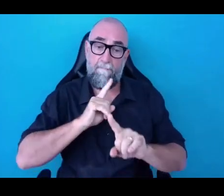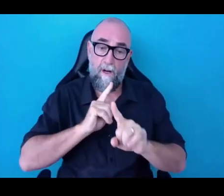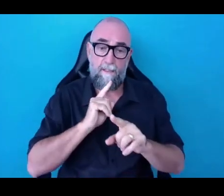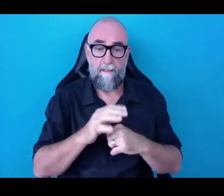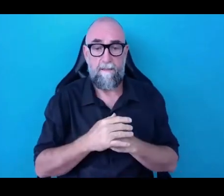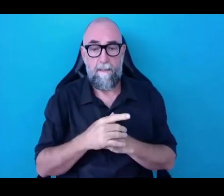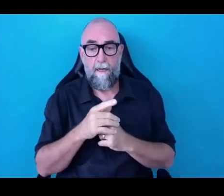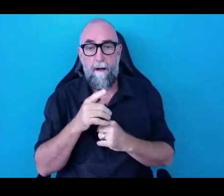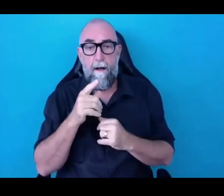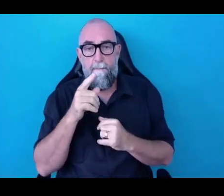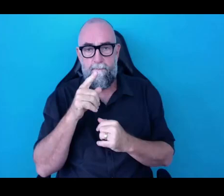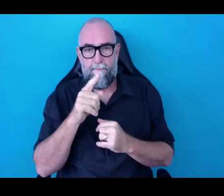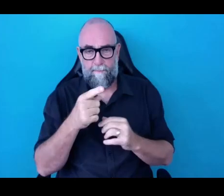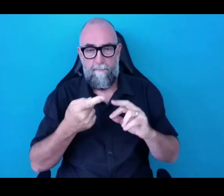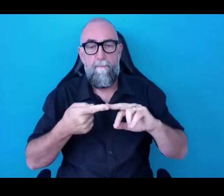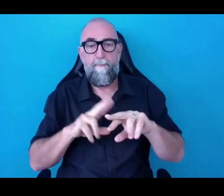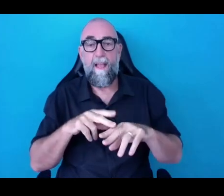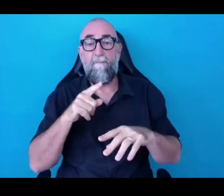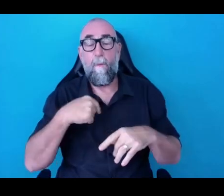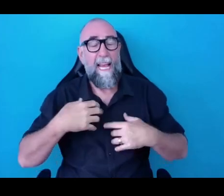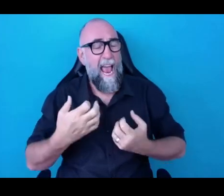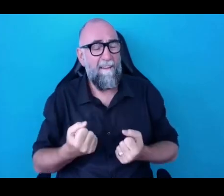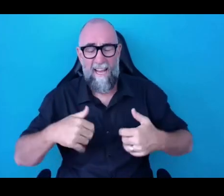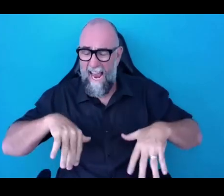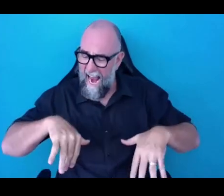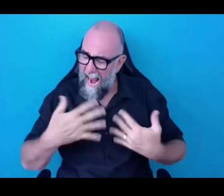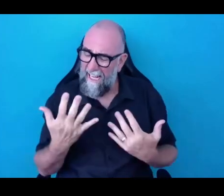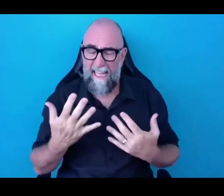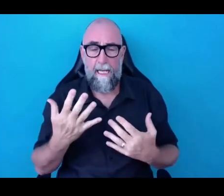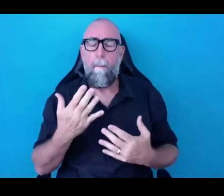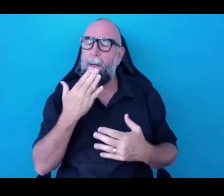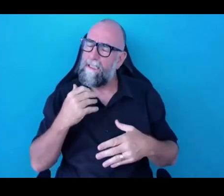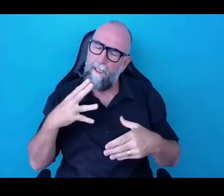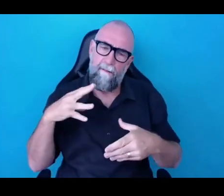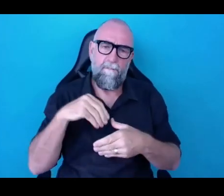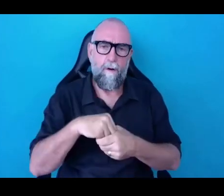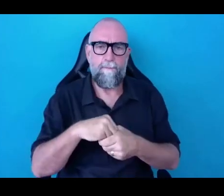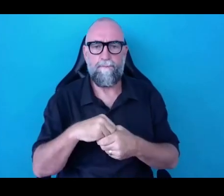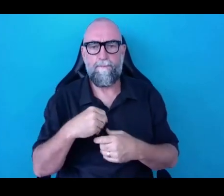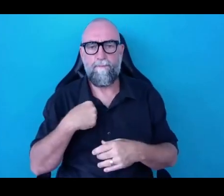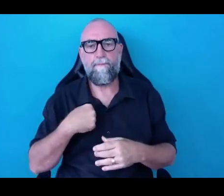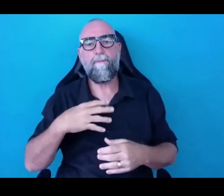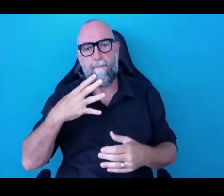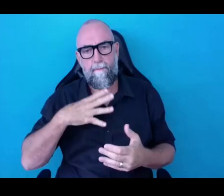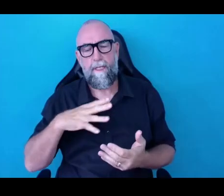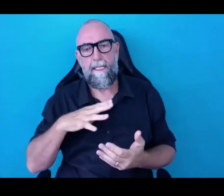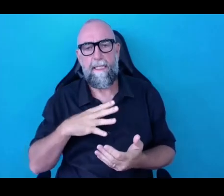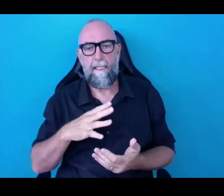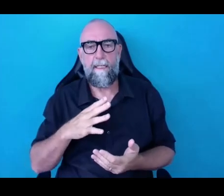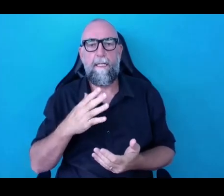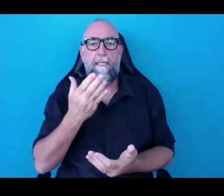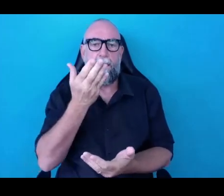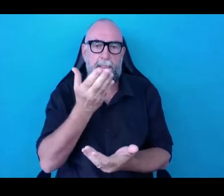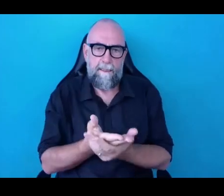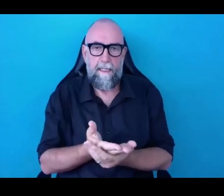inside anything, we have a seat at a table. I'm the first Indigenous trustee in 129-year history of the